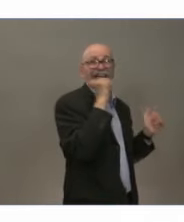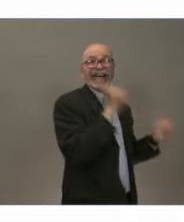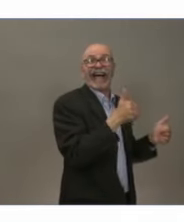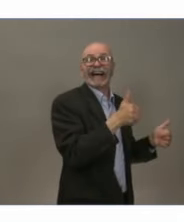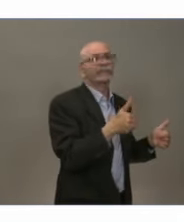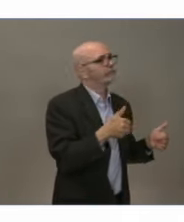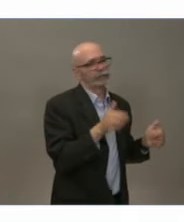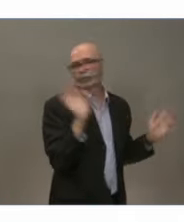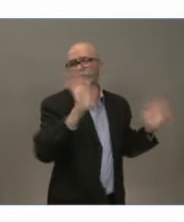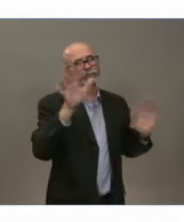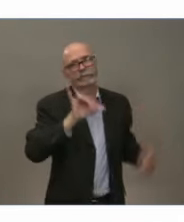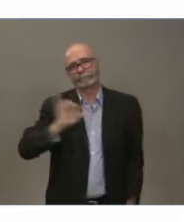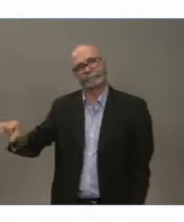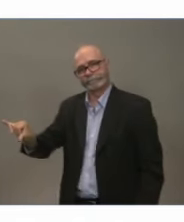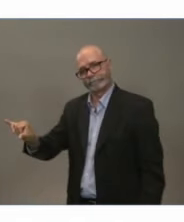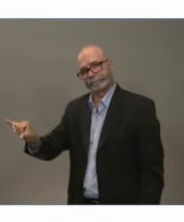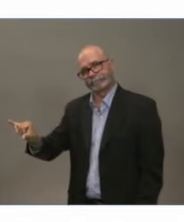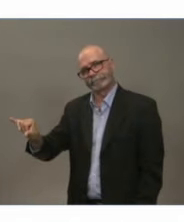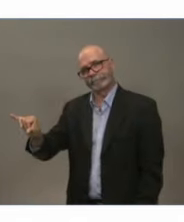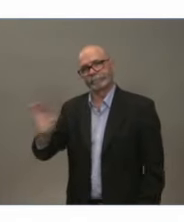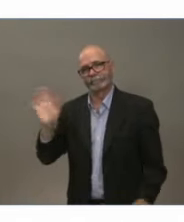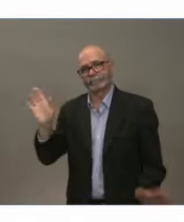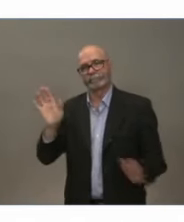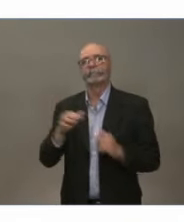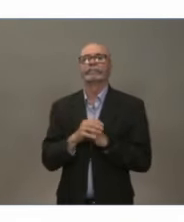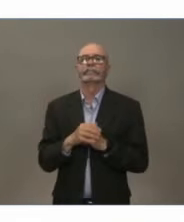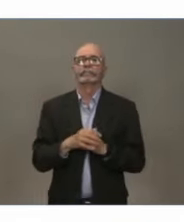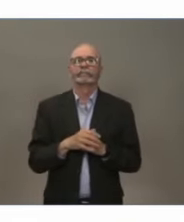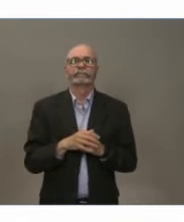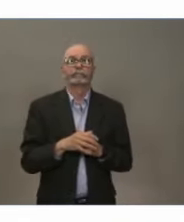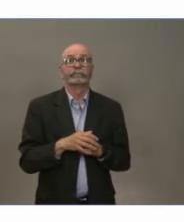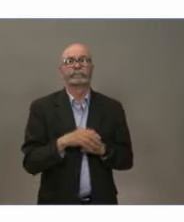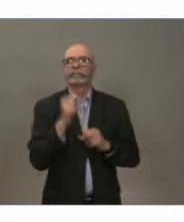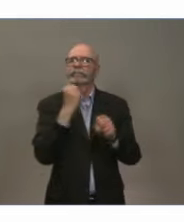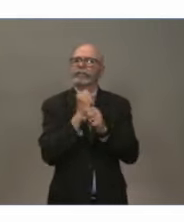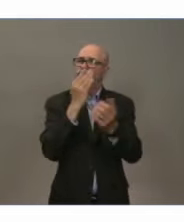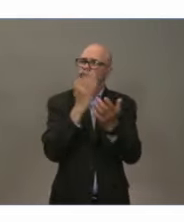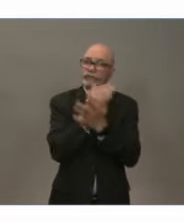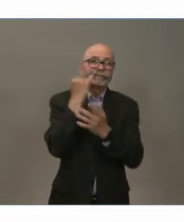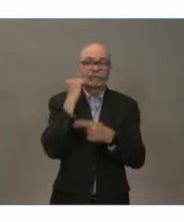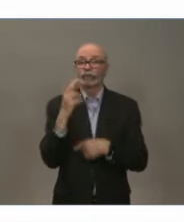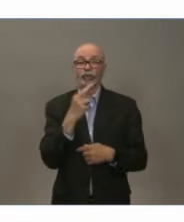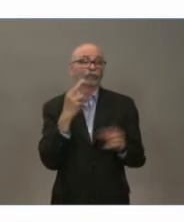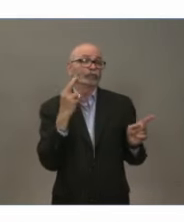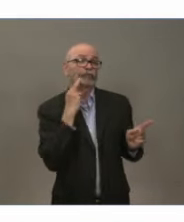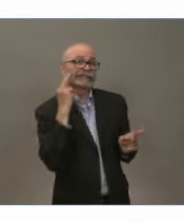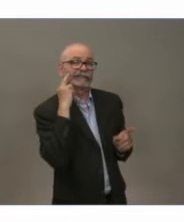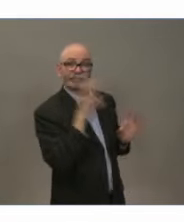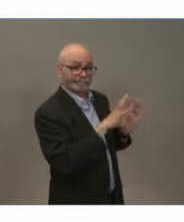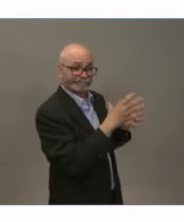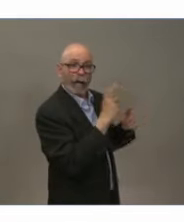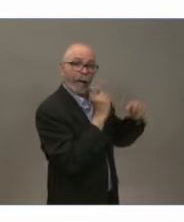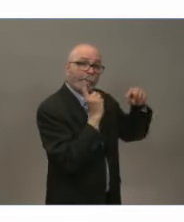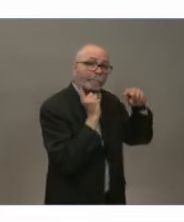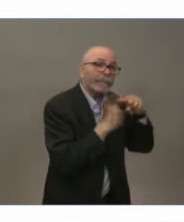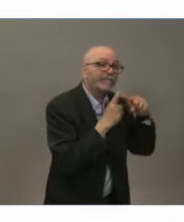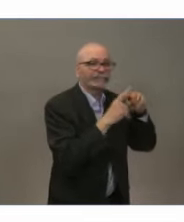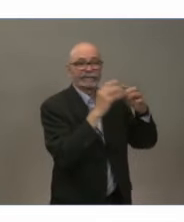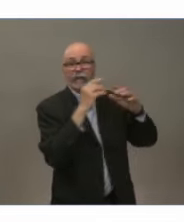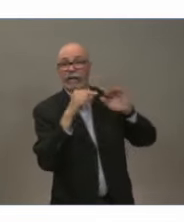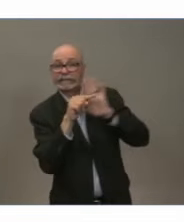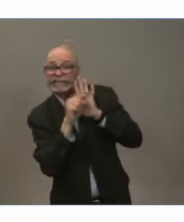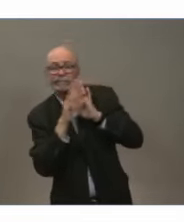and staff the residents who are positive, the staff caring for them, from the rest of the facility. And so,